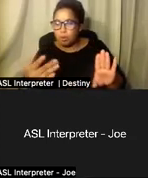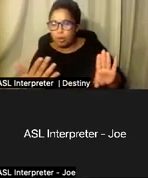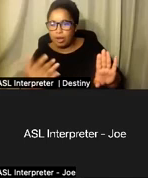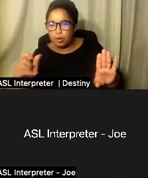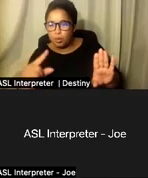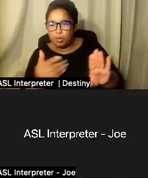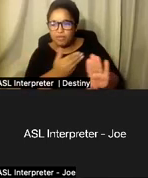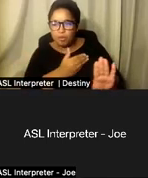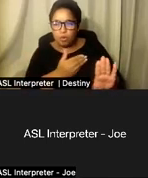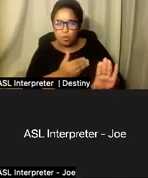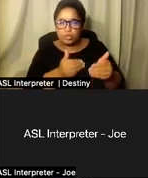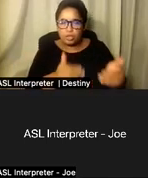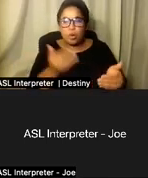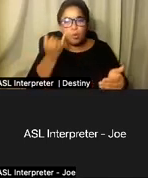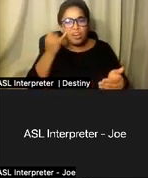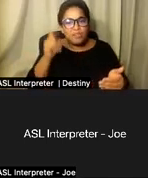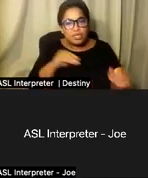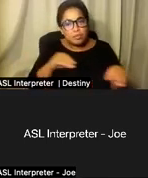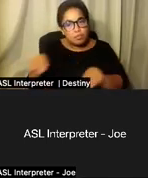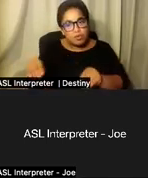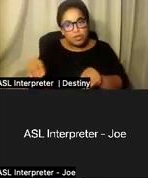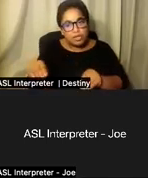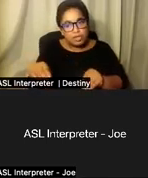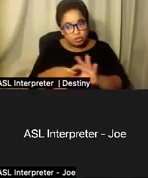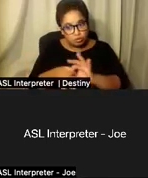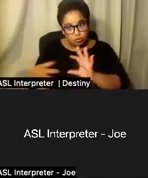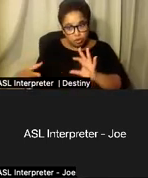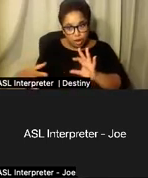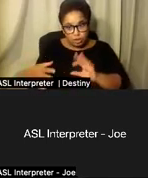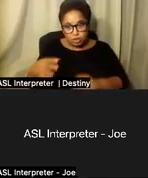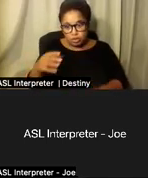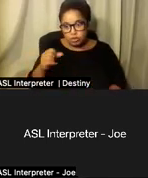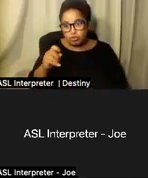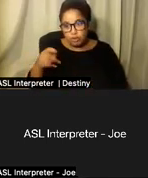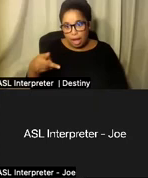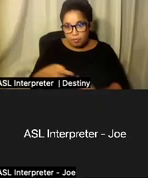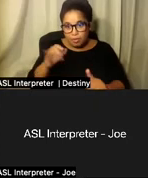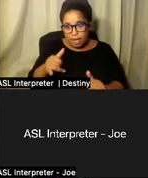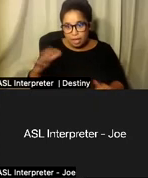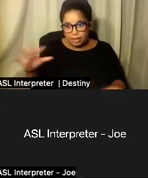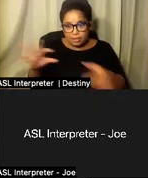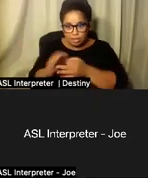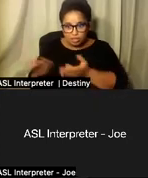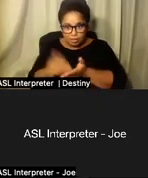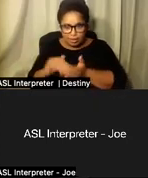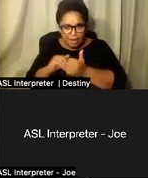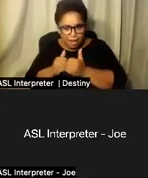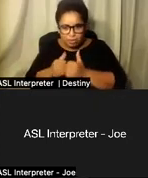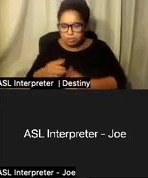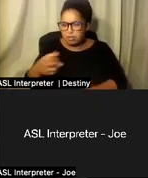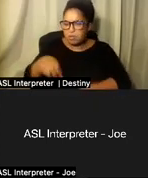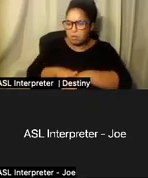move on. What if you need to move the credenza? Can you detach the strap from the piece and then reattach?